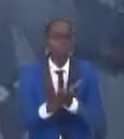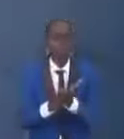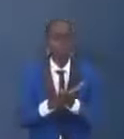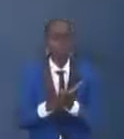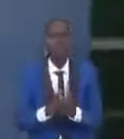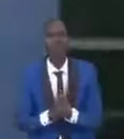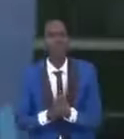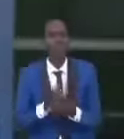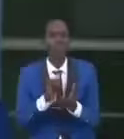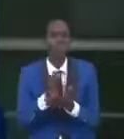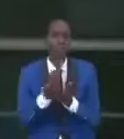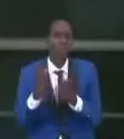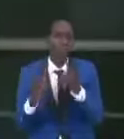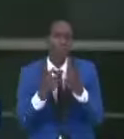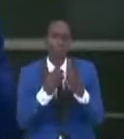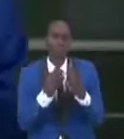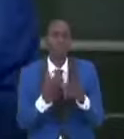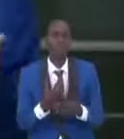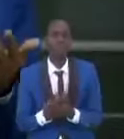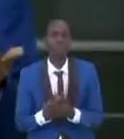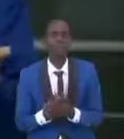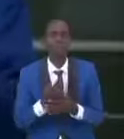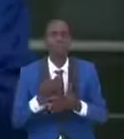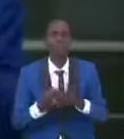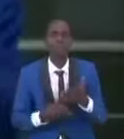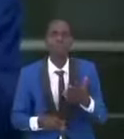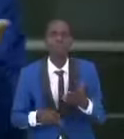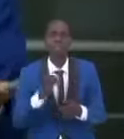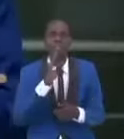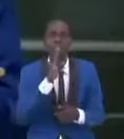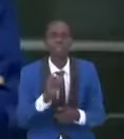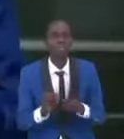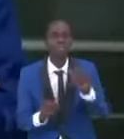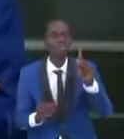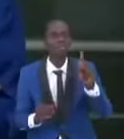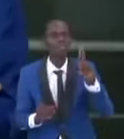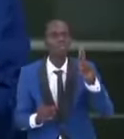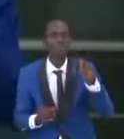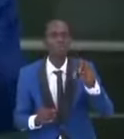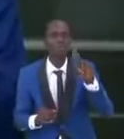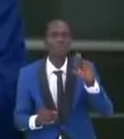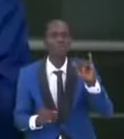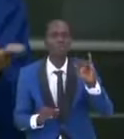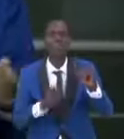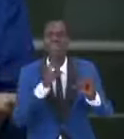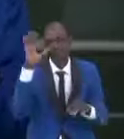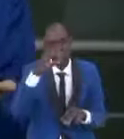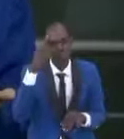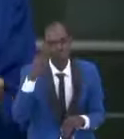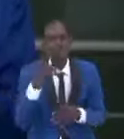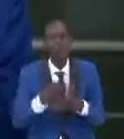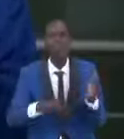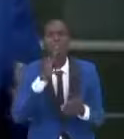that somebody said, what is Kumuyi looking for again? What's Adeboye looking